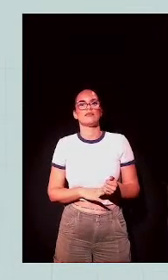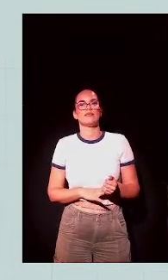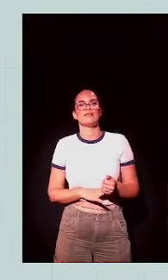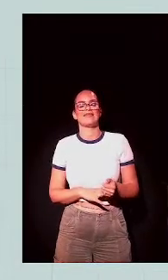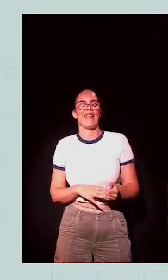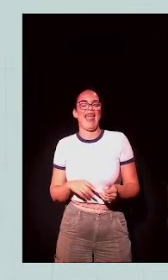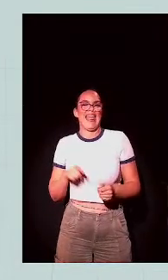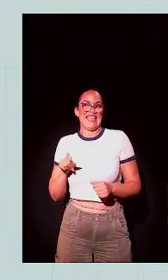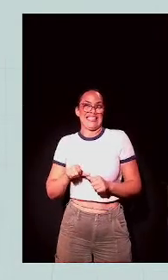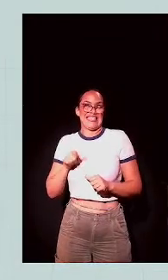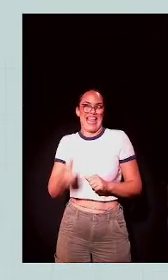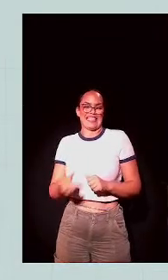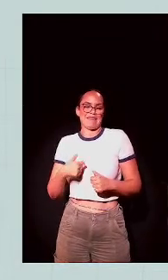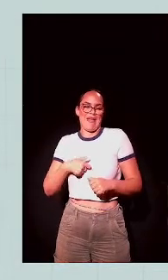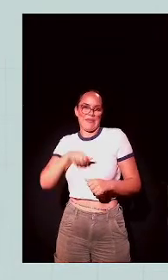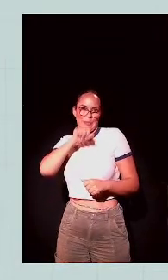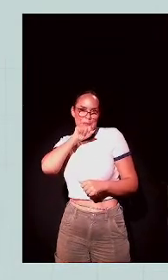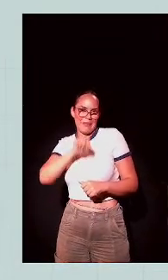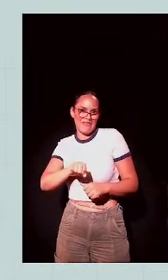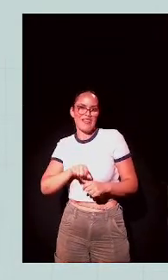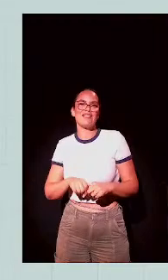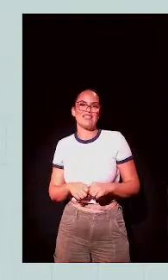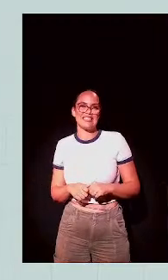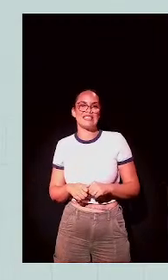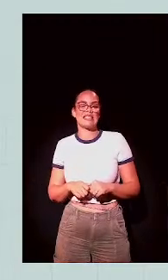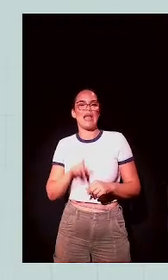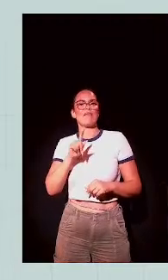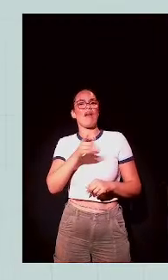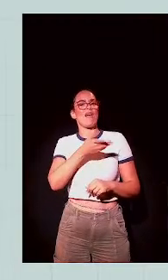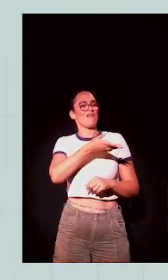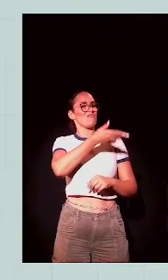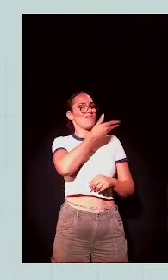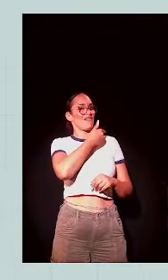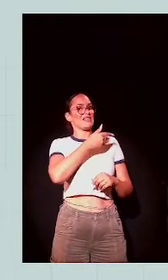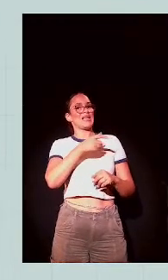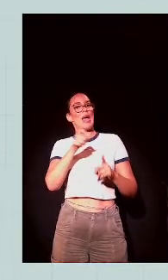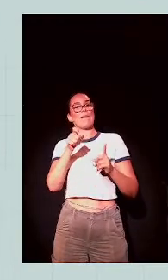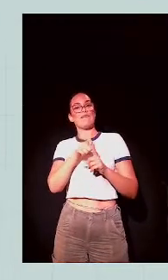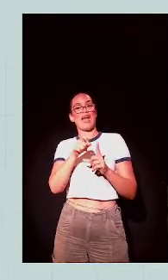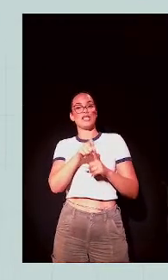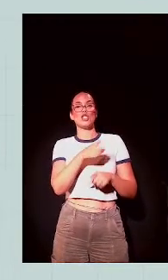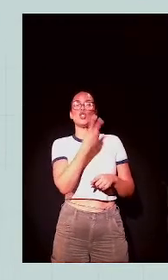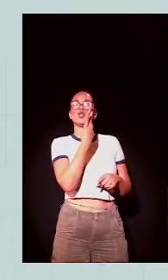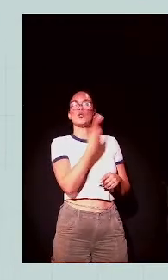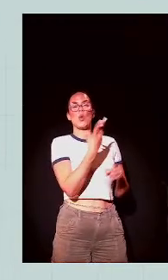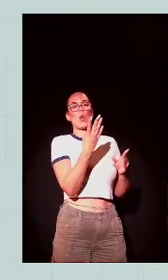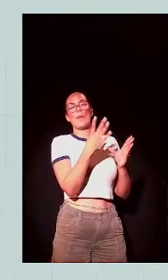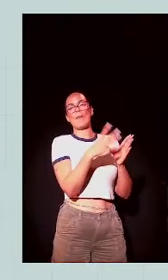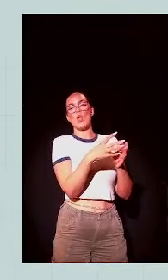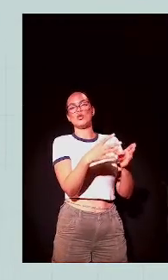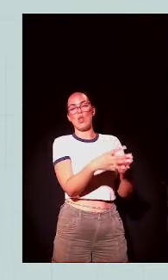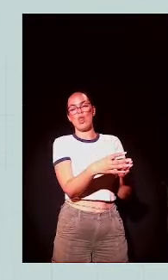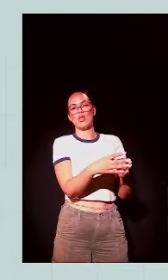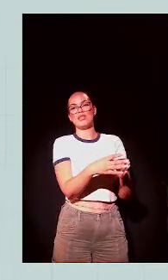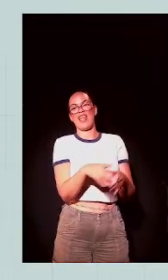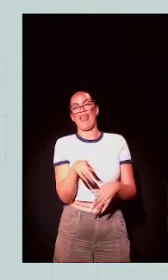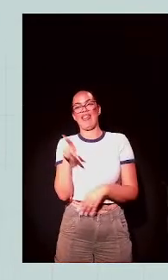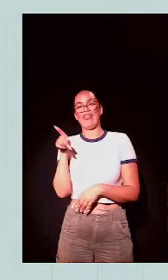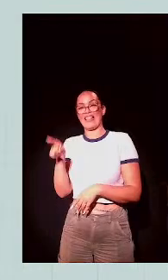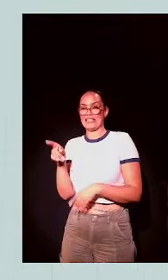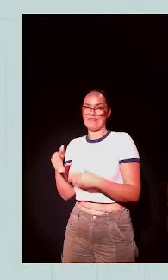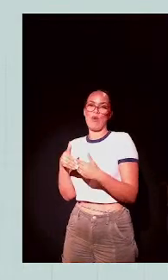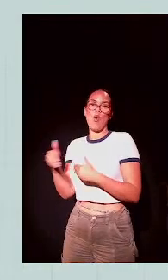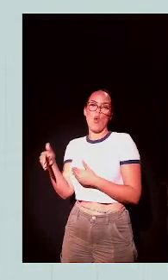favourite of the same thing. But the previous patch uses just 2 modules. This uses to create a chaotic system. This uses a couple